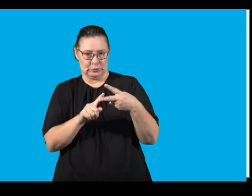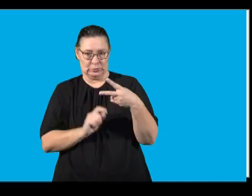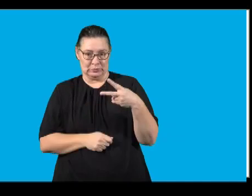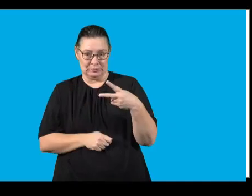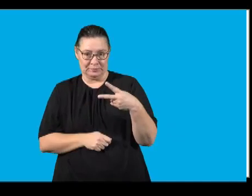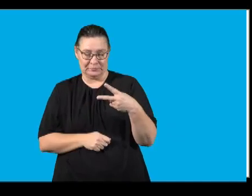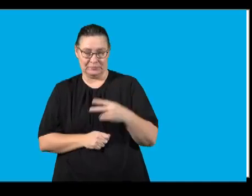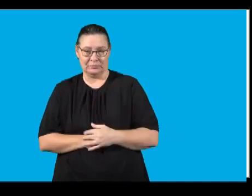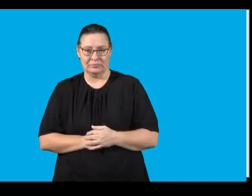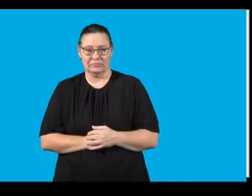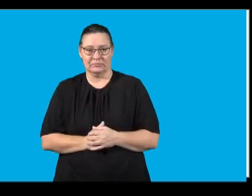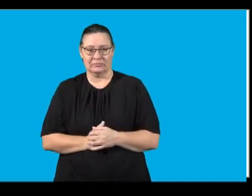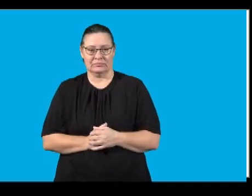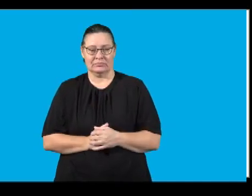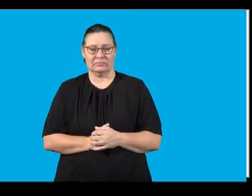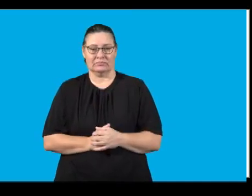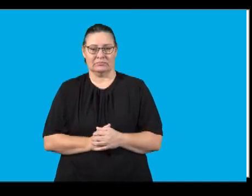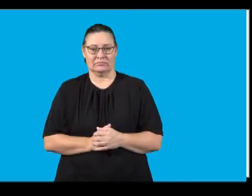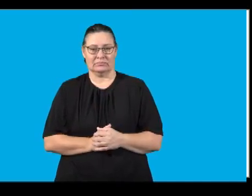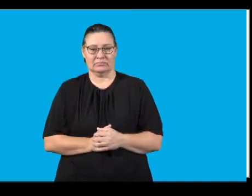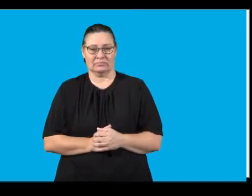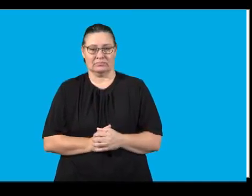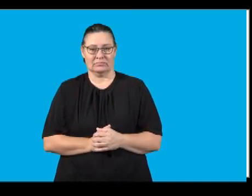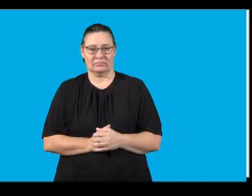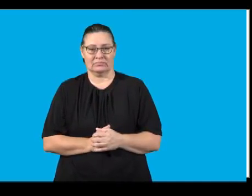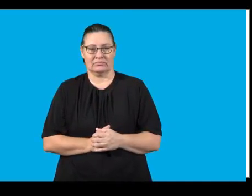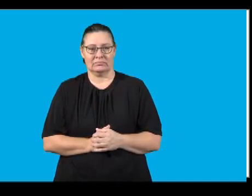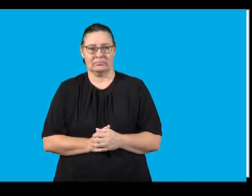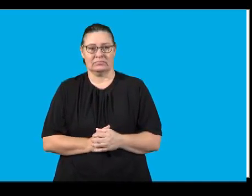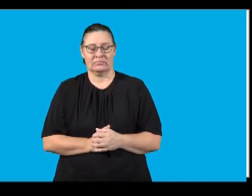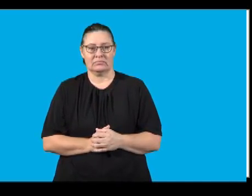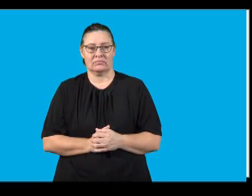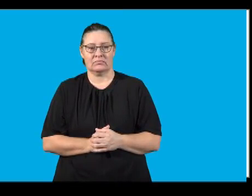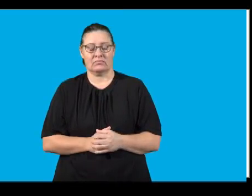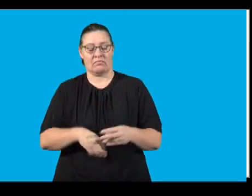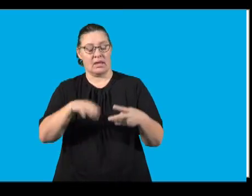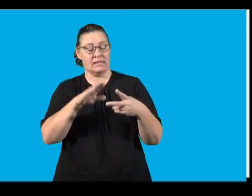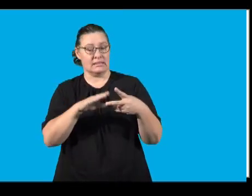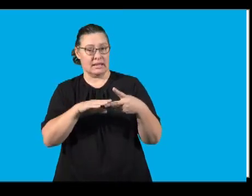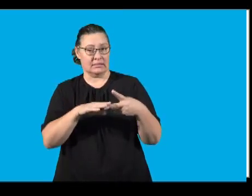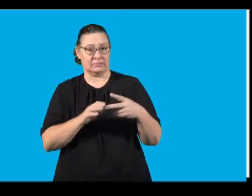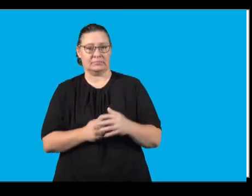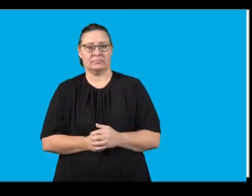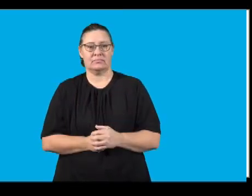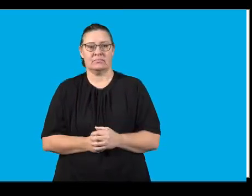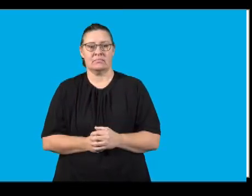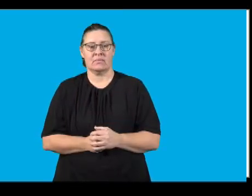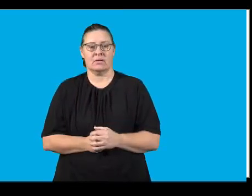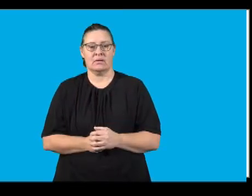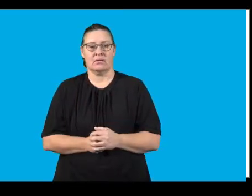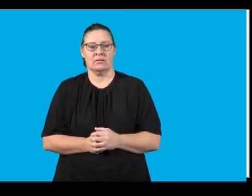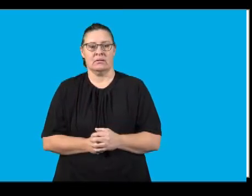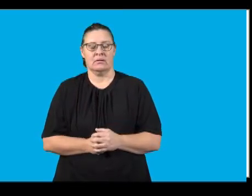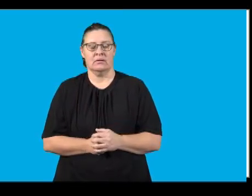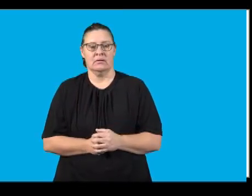ideas, which is going to be accommodated by those 2 marks. All right. Our second question, all right, and we